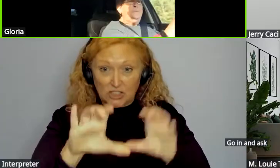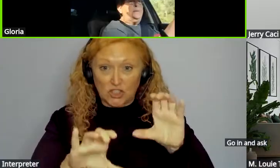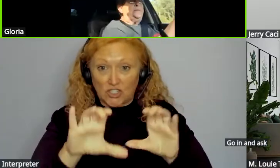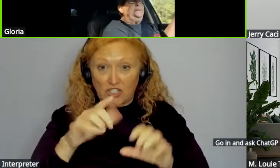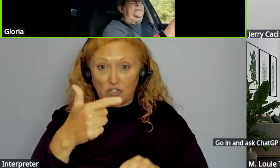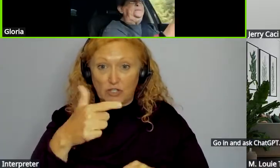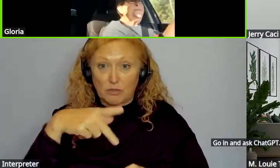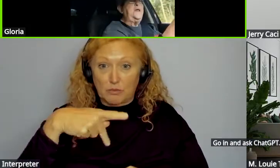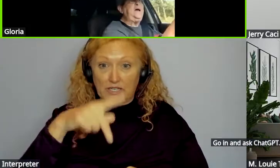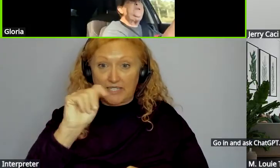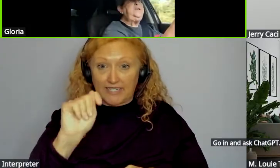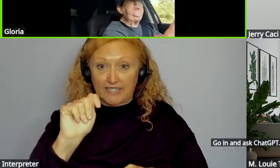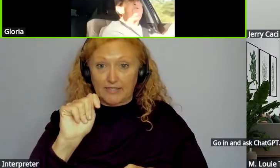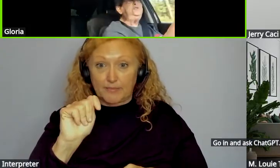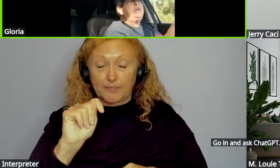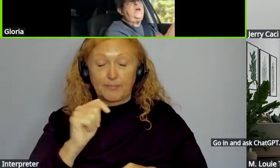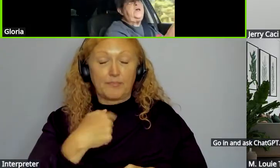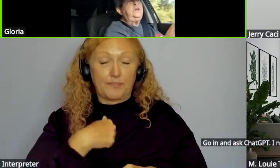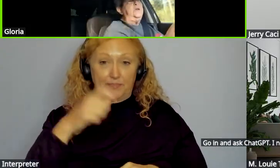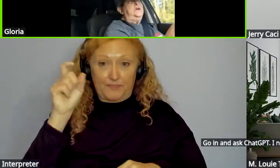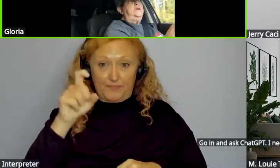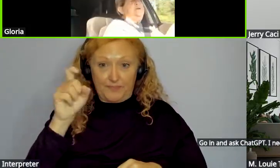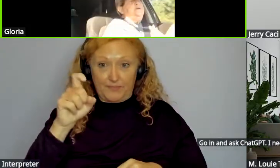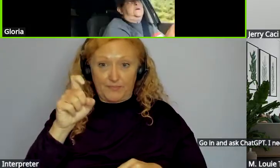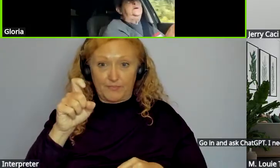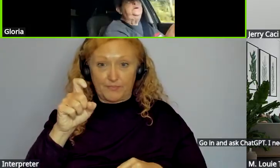GPT. I need to say